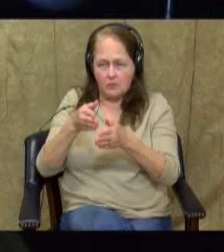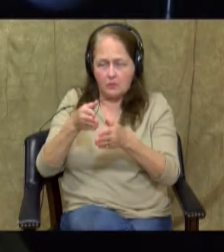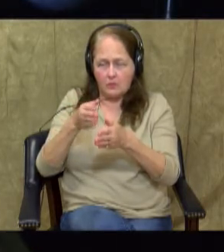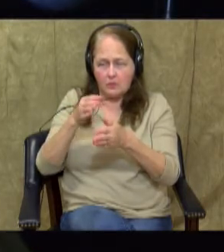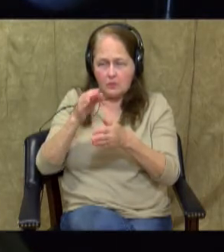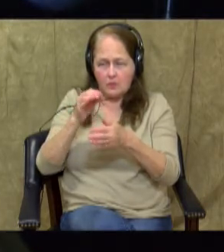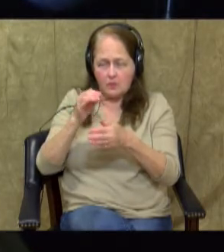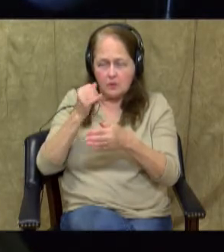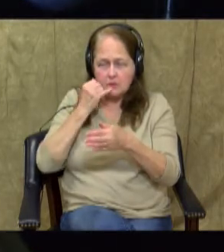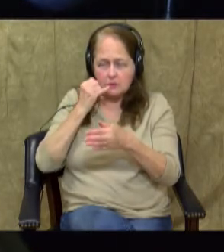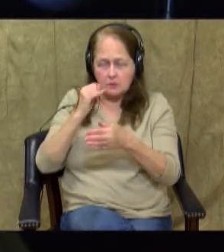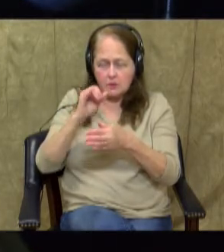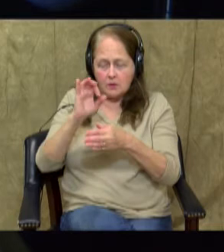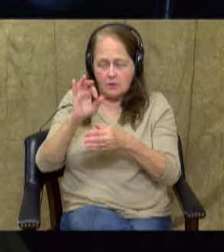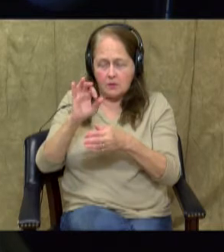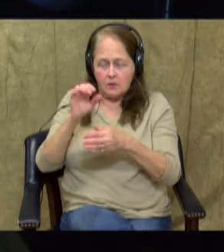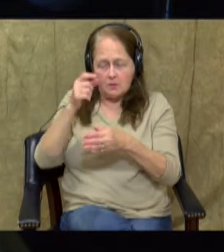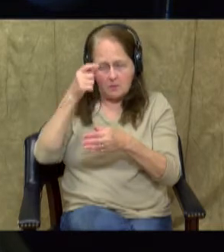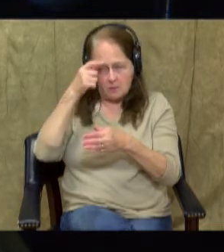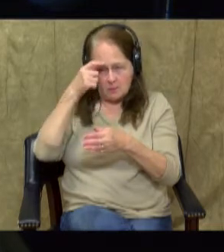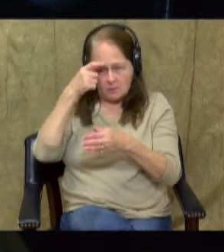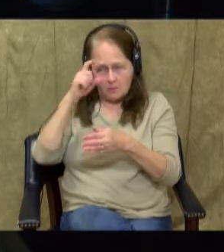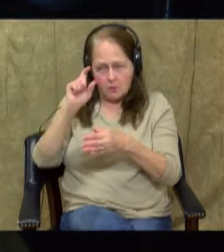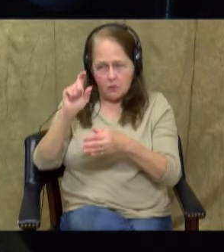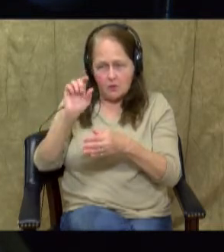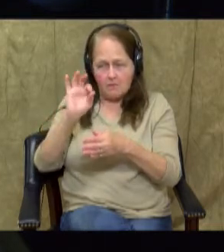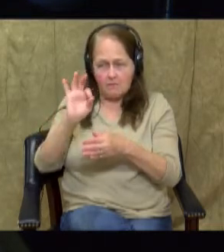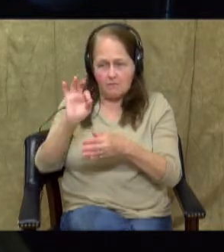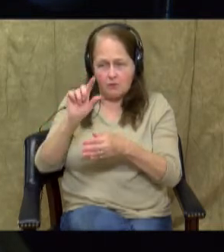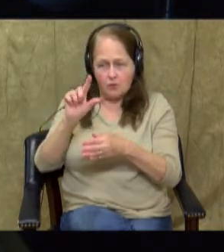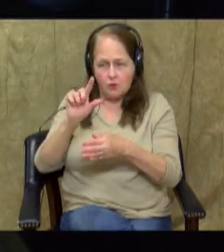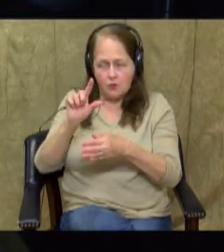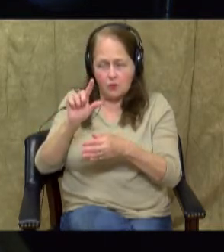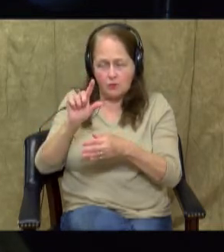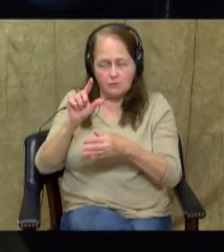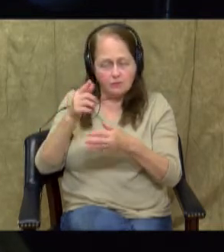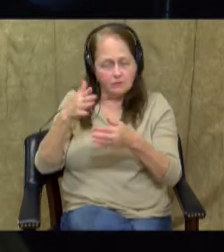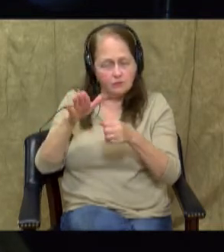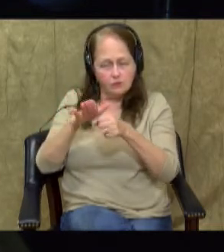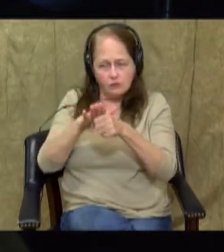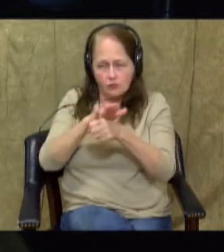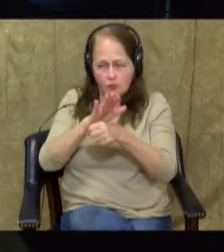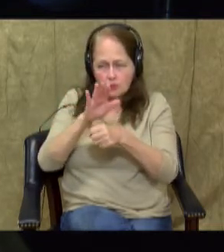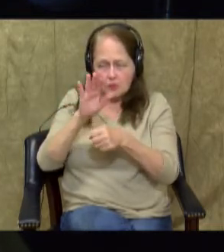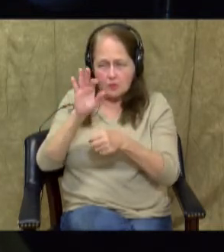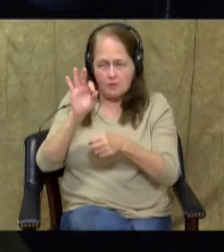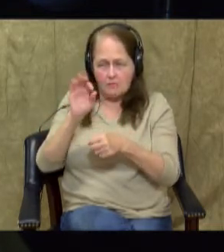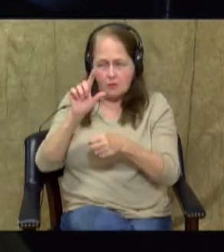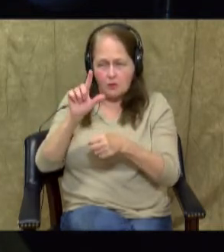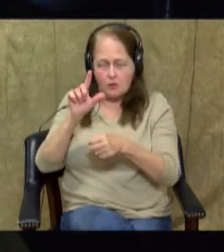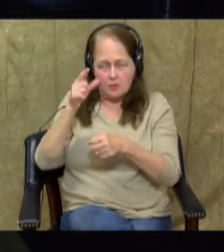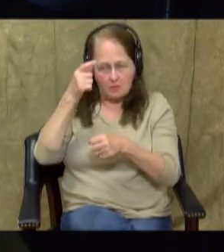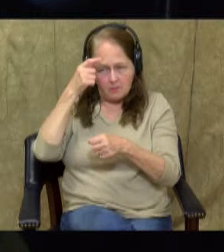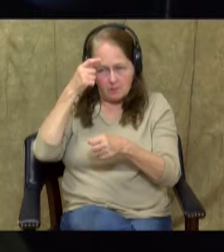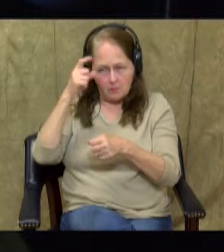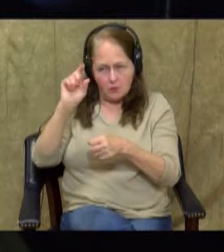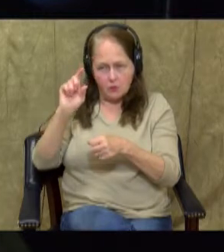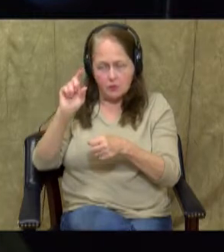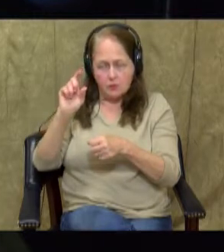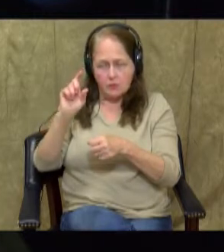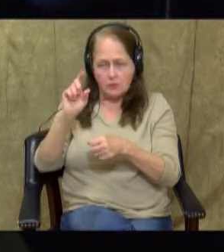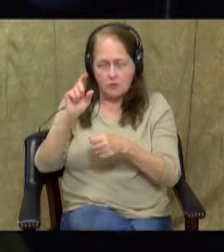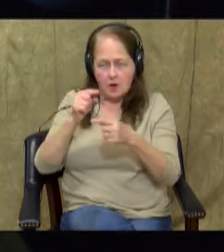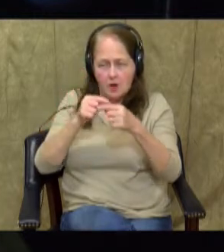is a full moon. You should be able to see the entire lit portion here. This is the opposite position of new